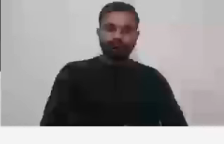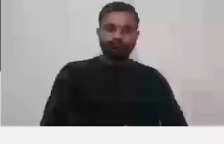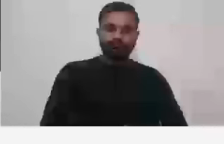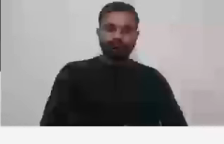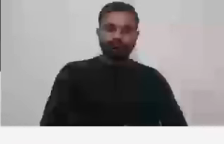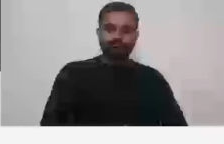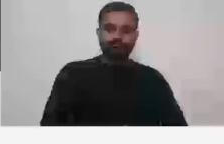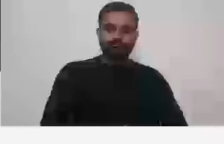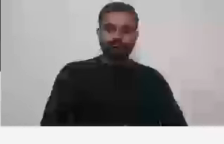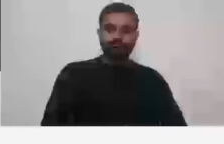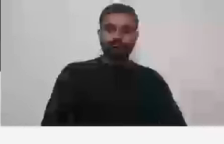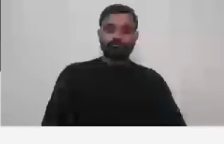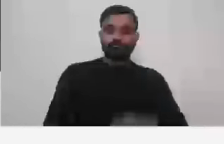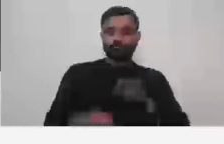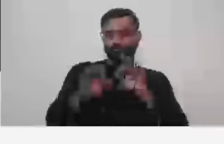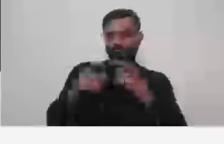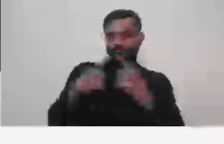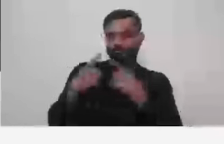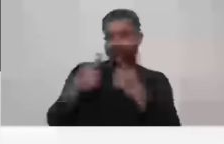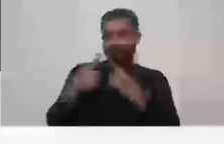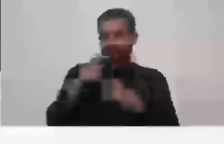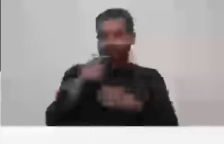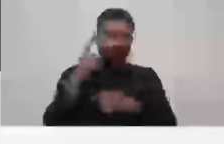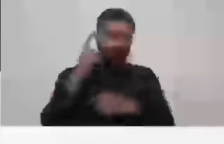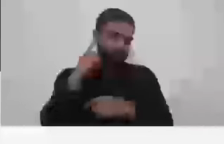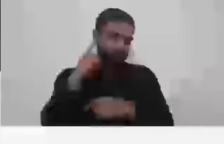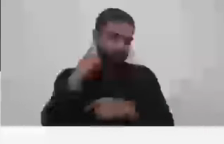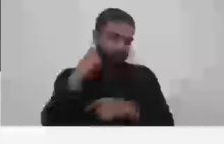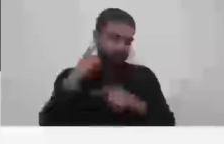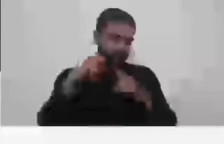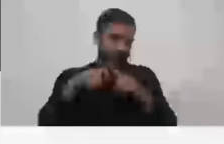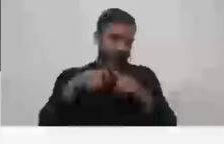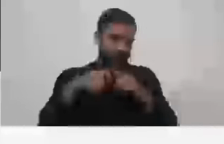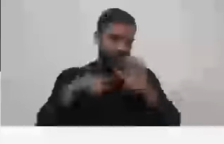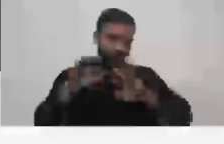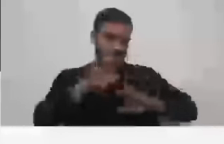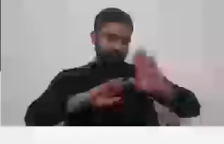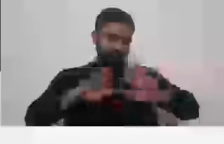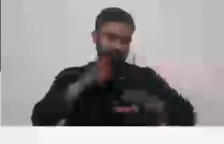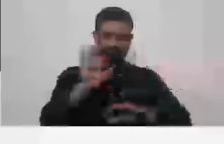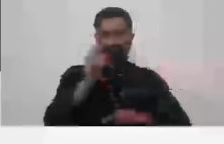So nice. Someone sang Korean birthday song for a Korean kid. That's so nice.